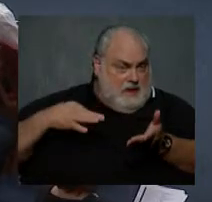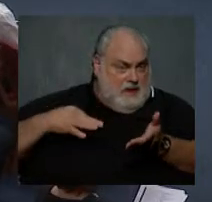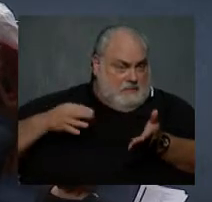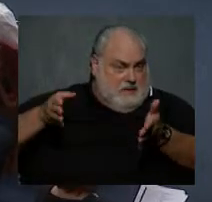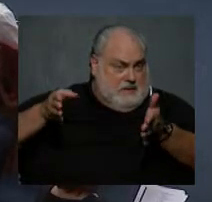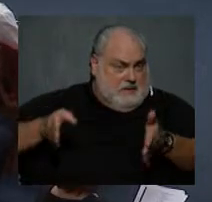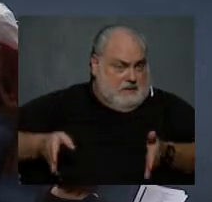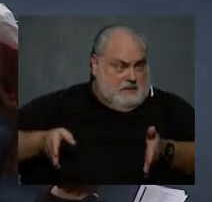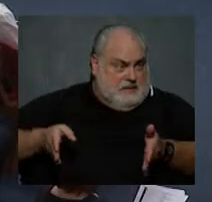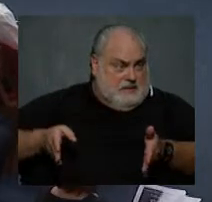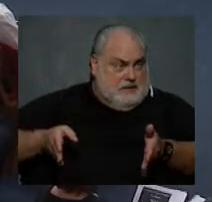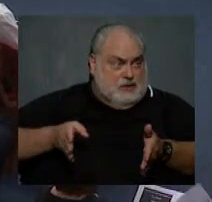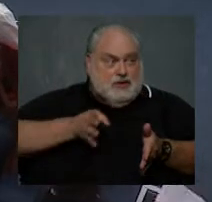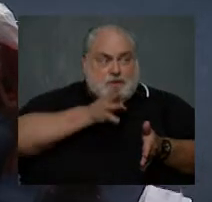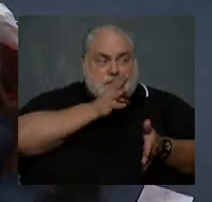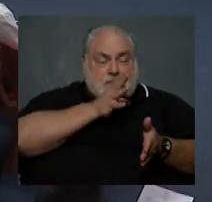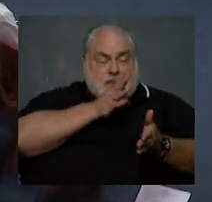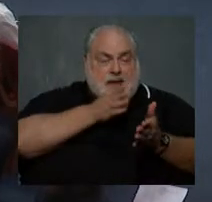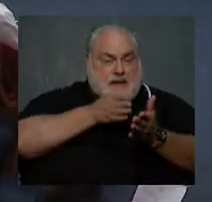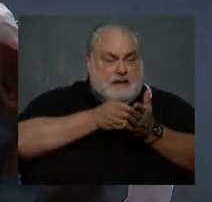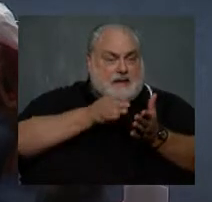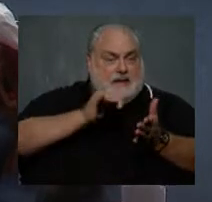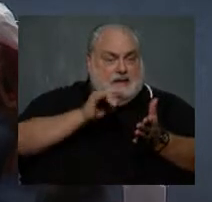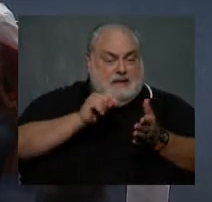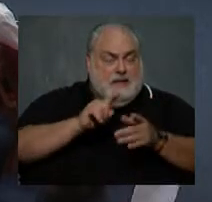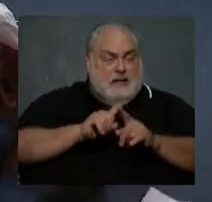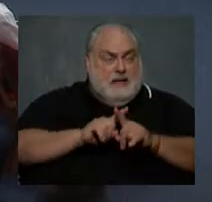I imagine you're welcome to speak against it, but